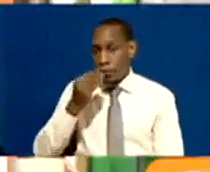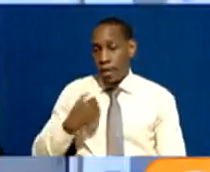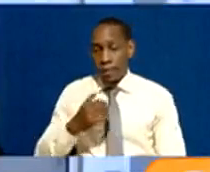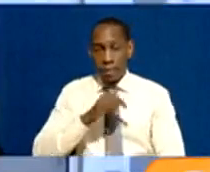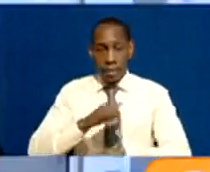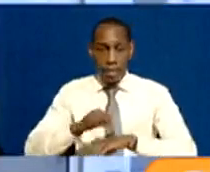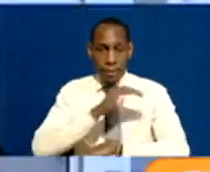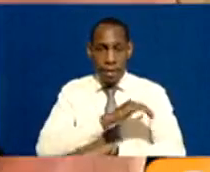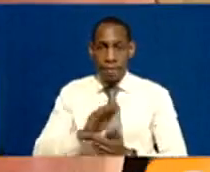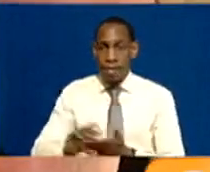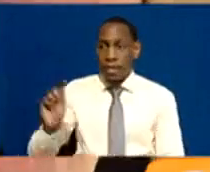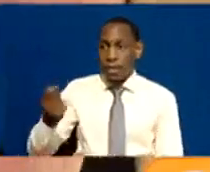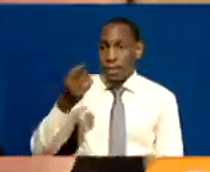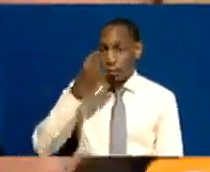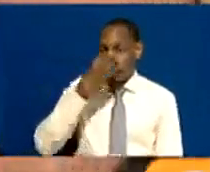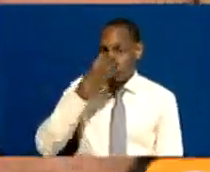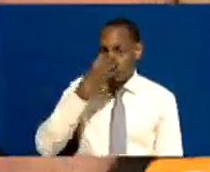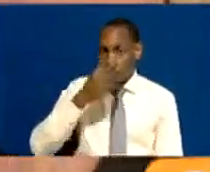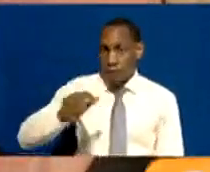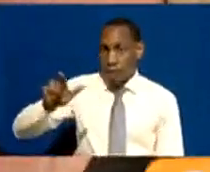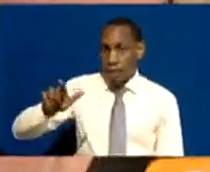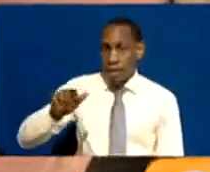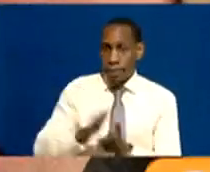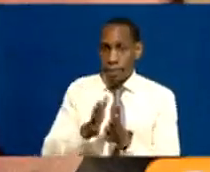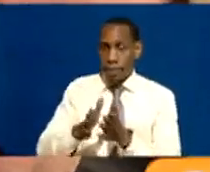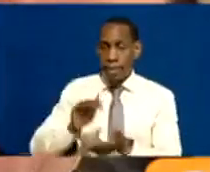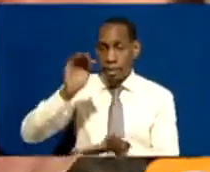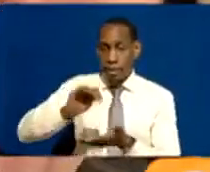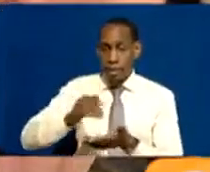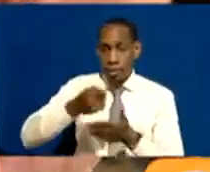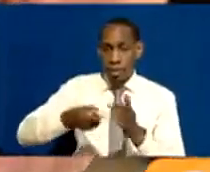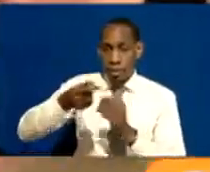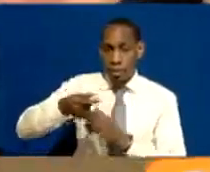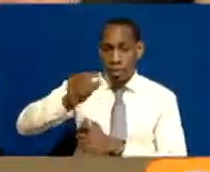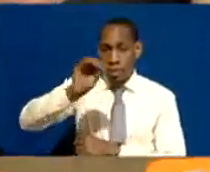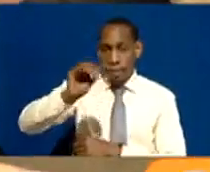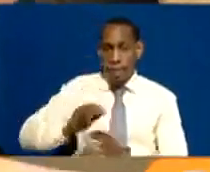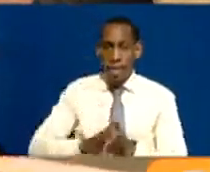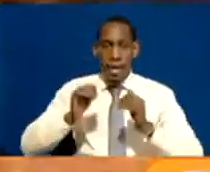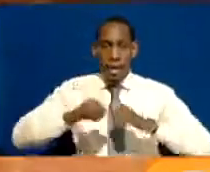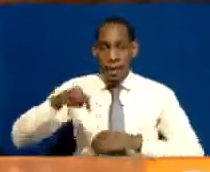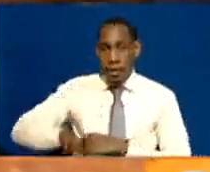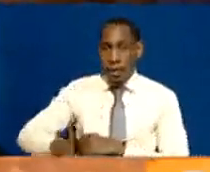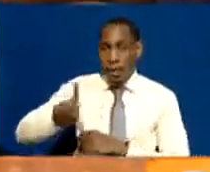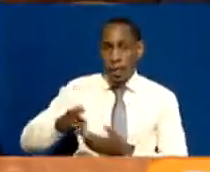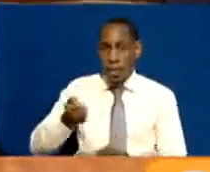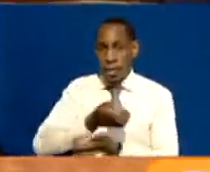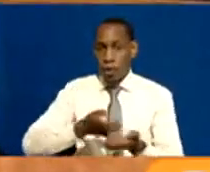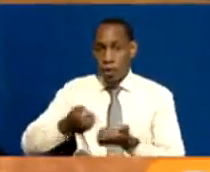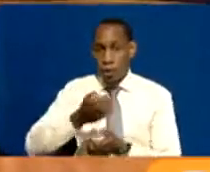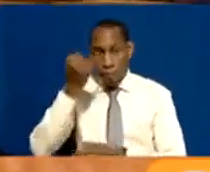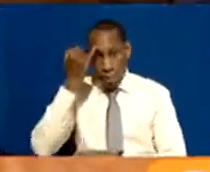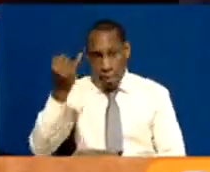jioni. President William Ruto lauded the reduction in rates, saying it agrees with his bottom-up economic